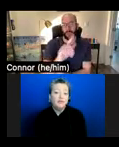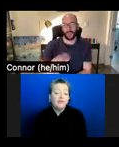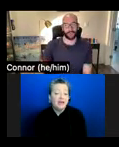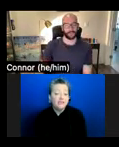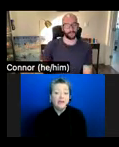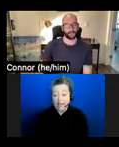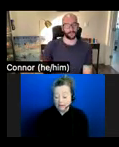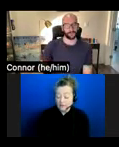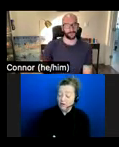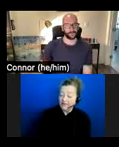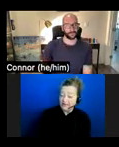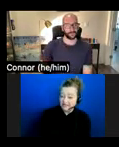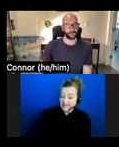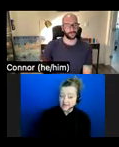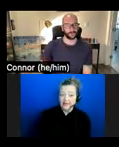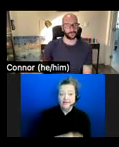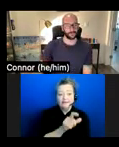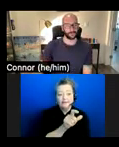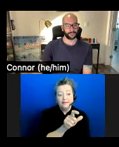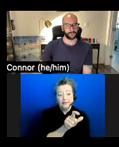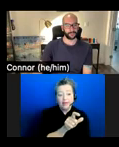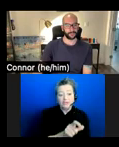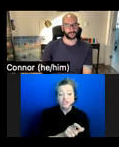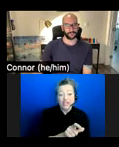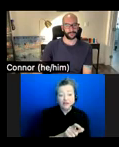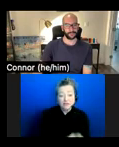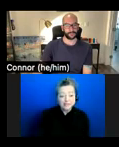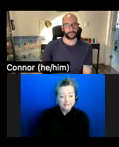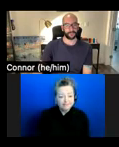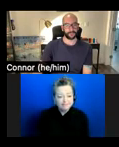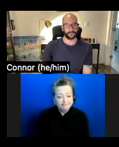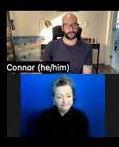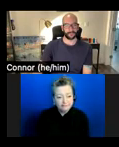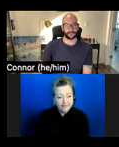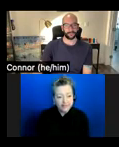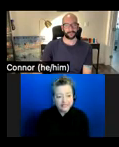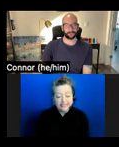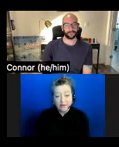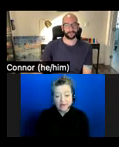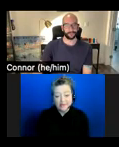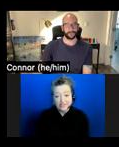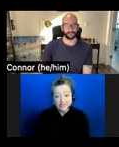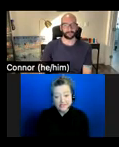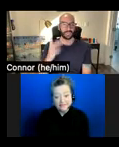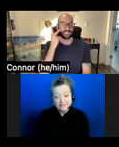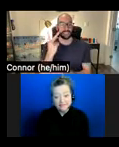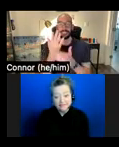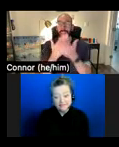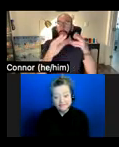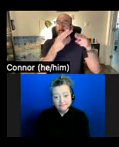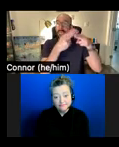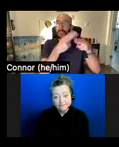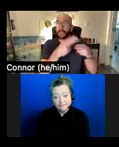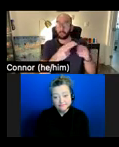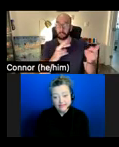So that would be under, again, on the left-hand side, under channels. You can see direct messages.